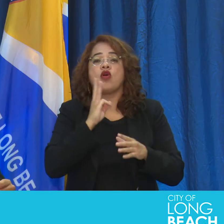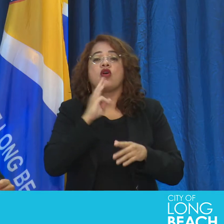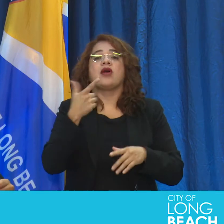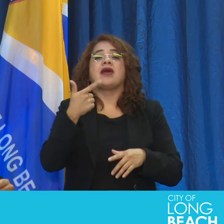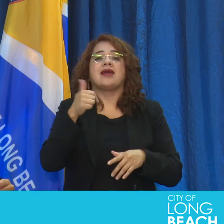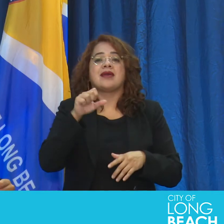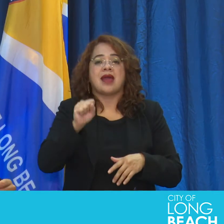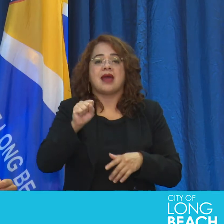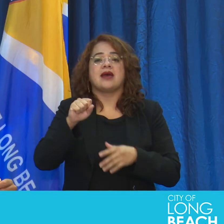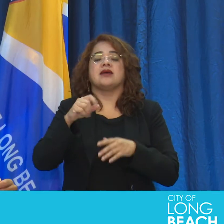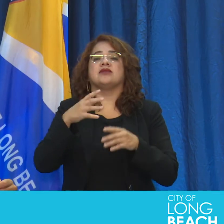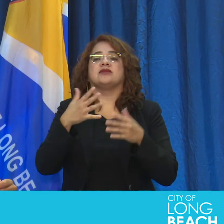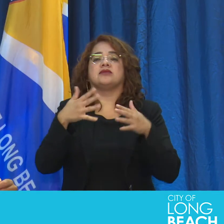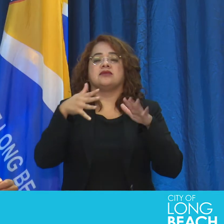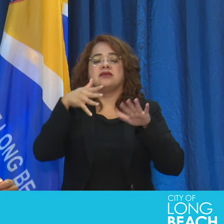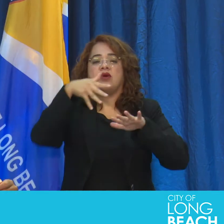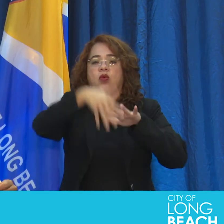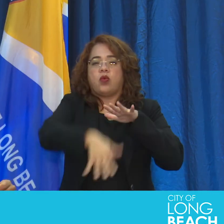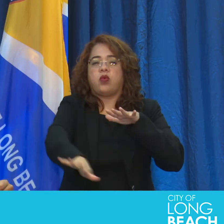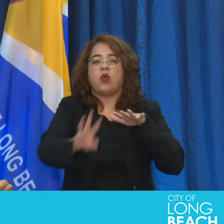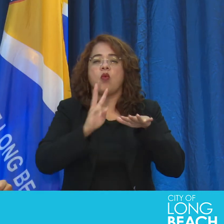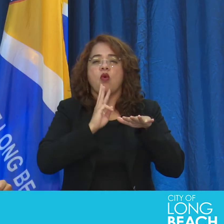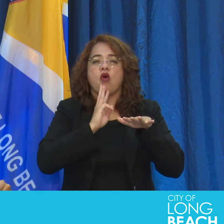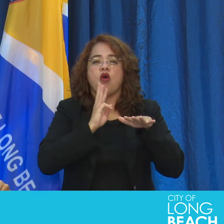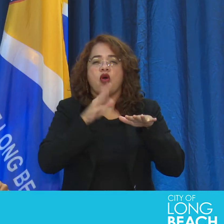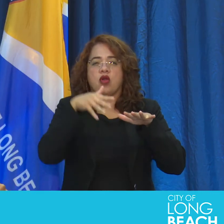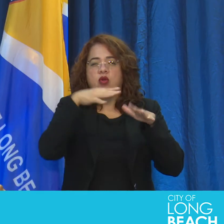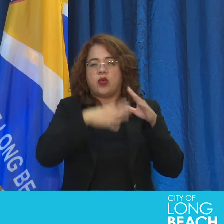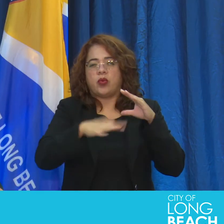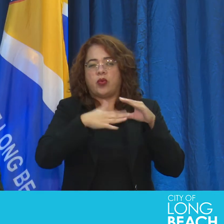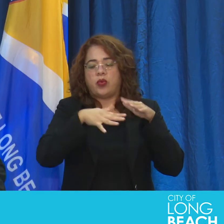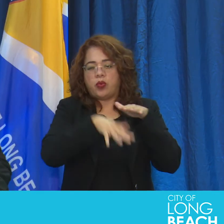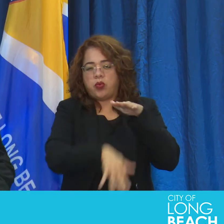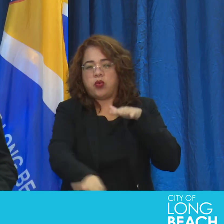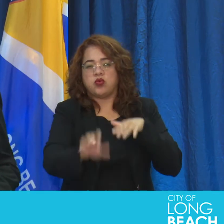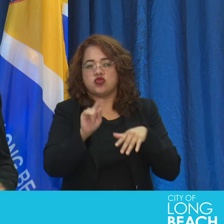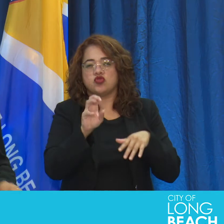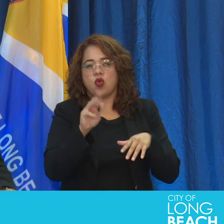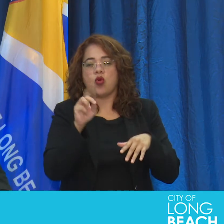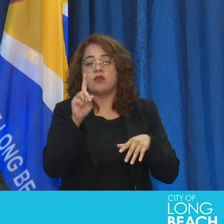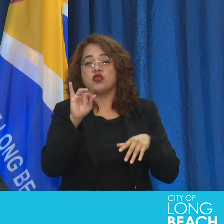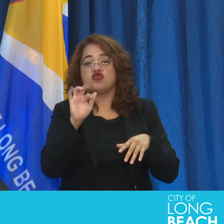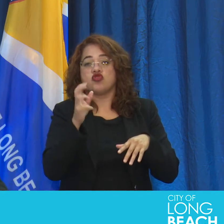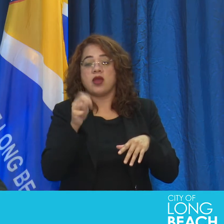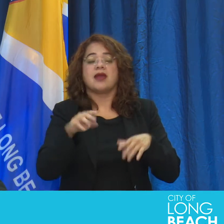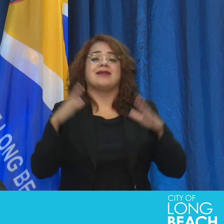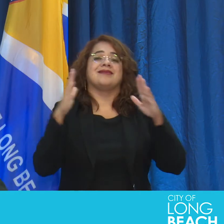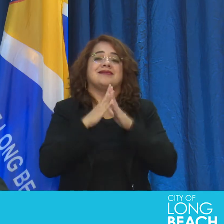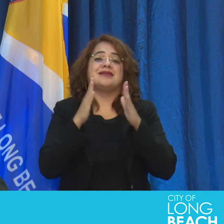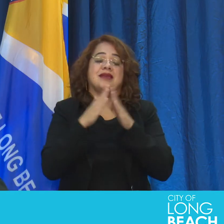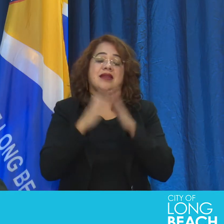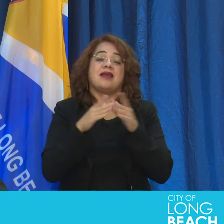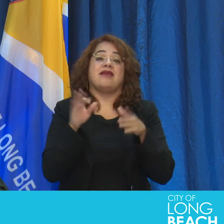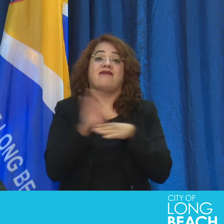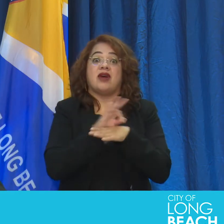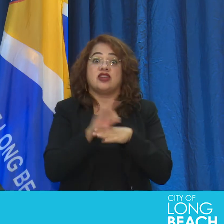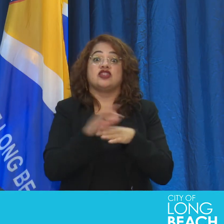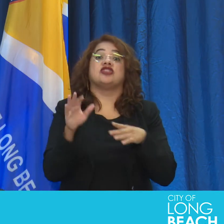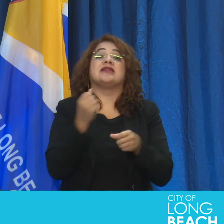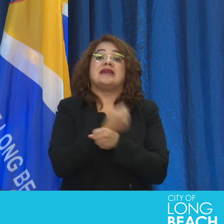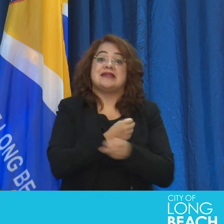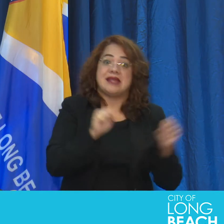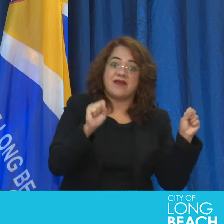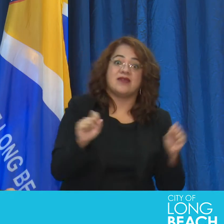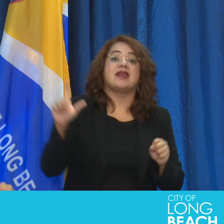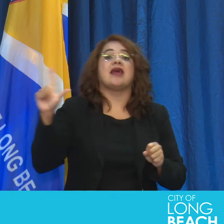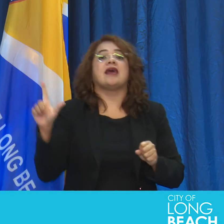refuse operations, as well as public safety, parks, libraries, and many city functions. Now, FY 21